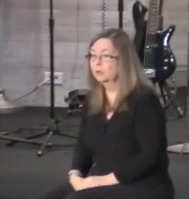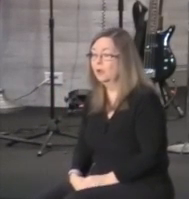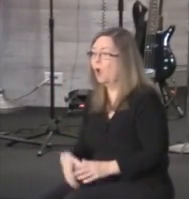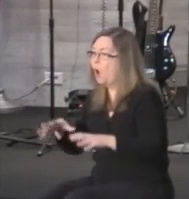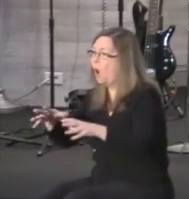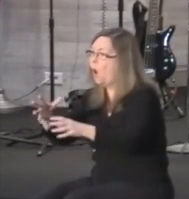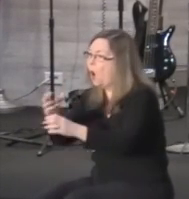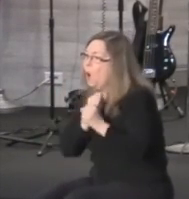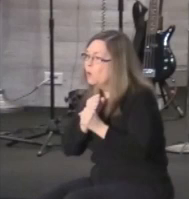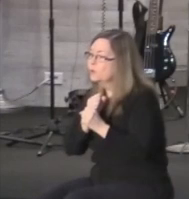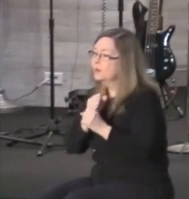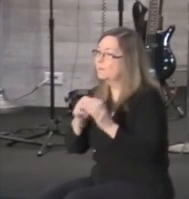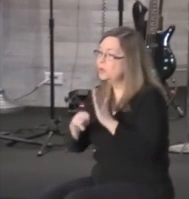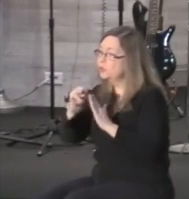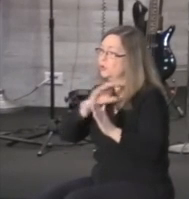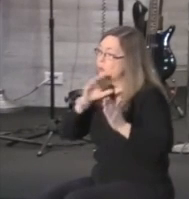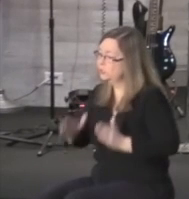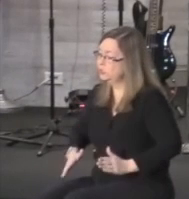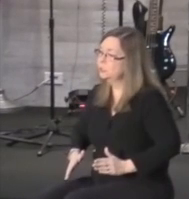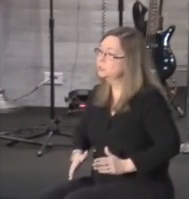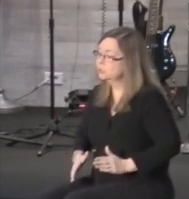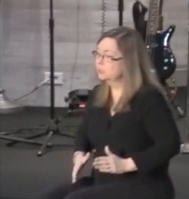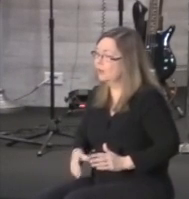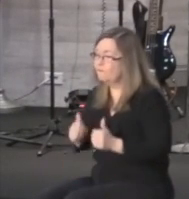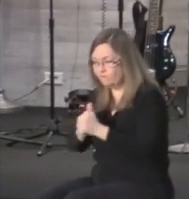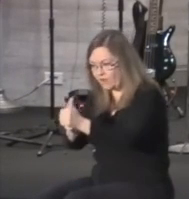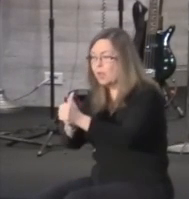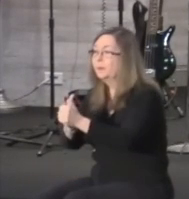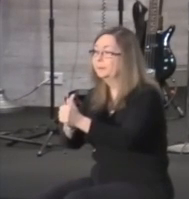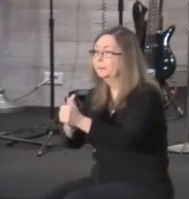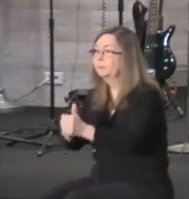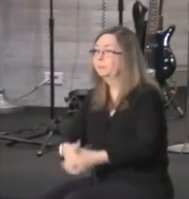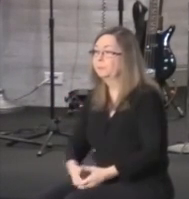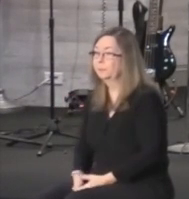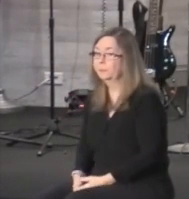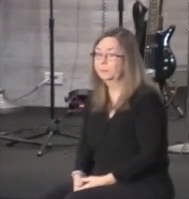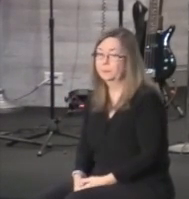Grab hold of a mature Christian and follow them.